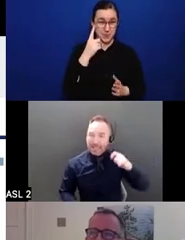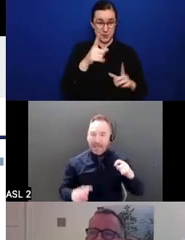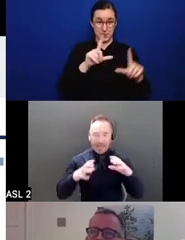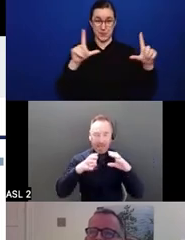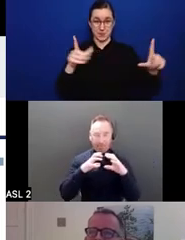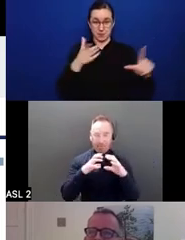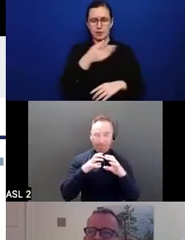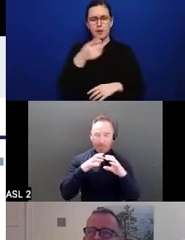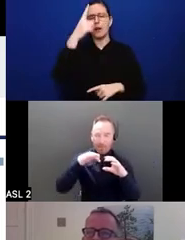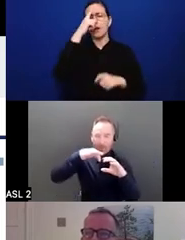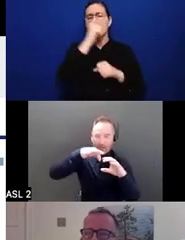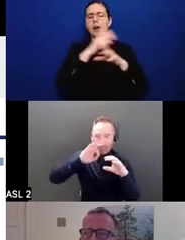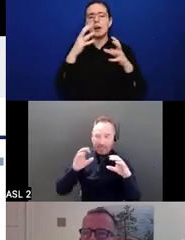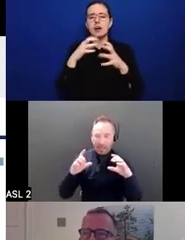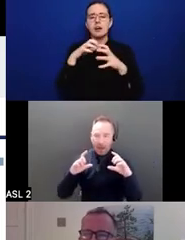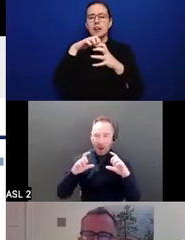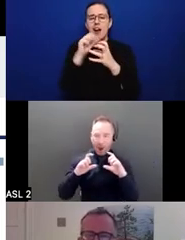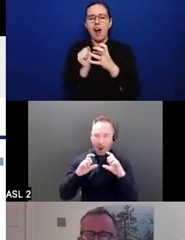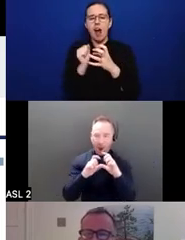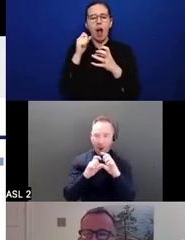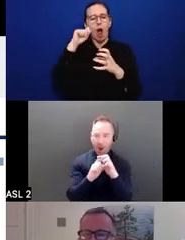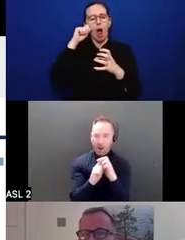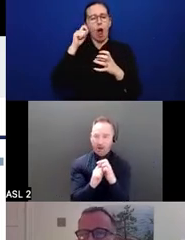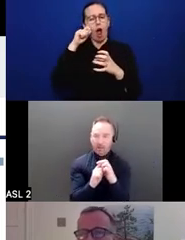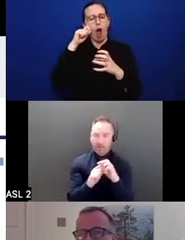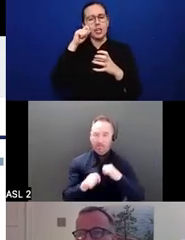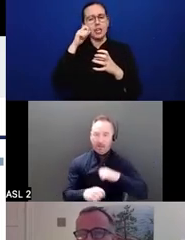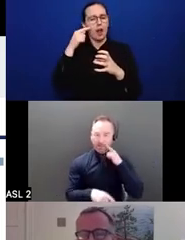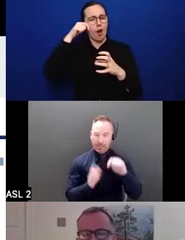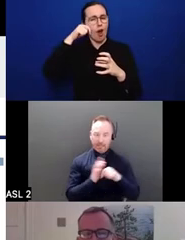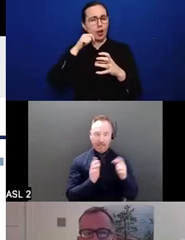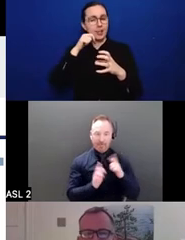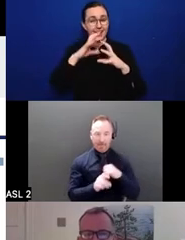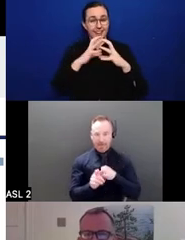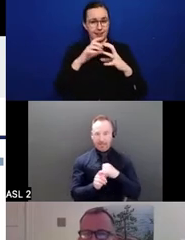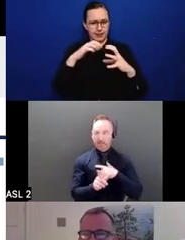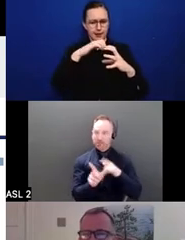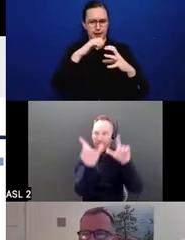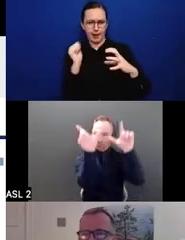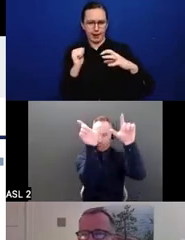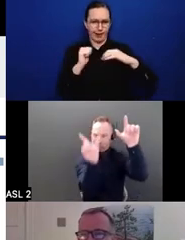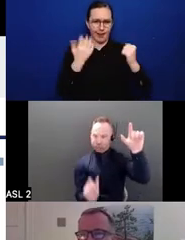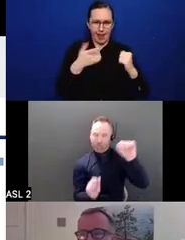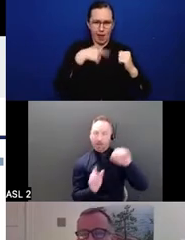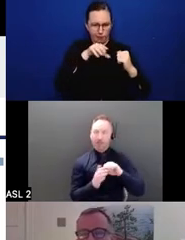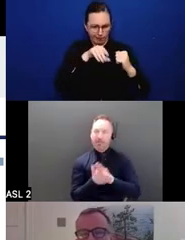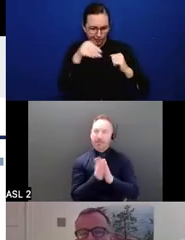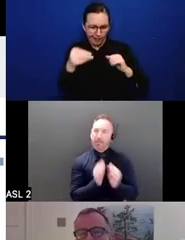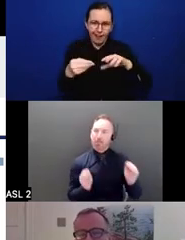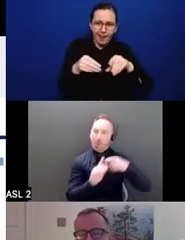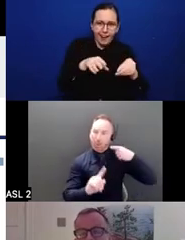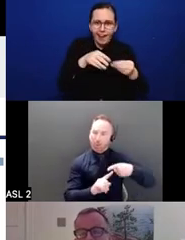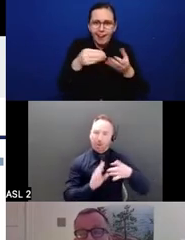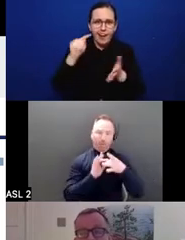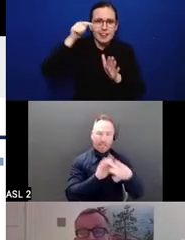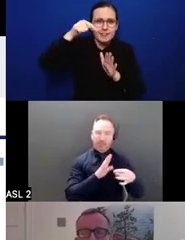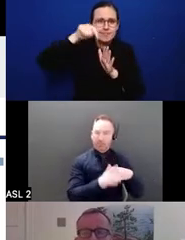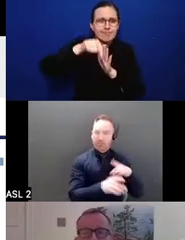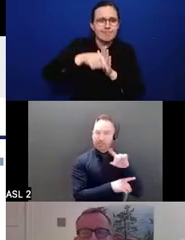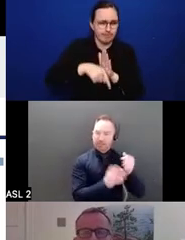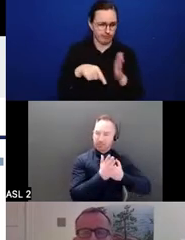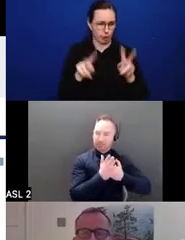superficially and then become more and more precise with our view towards assessing disability rights as they can